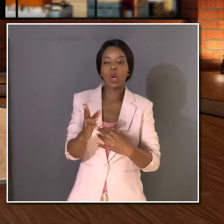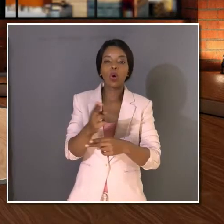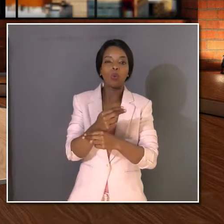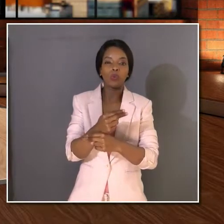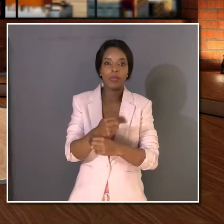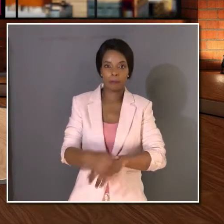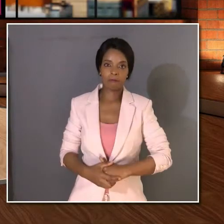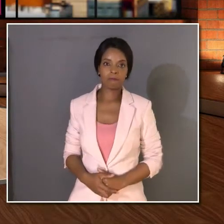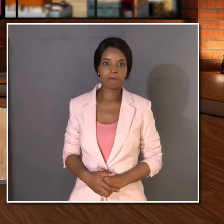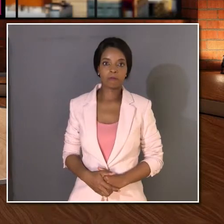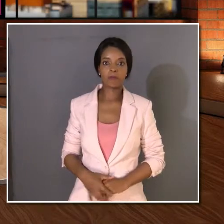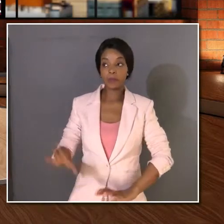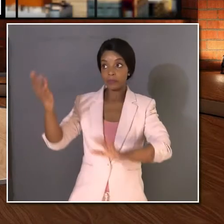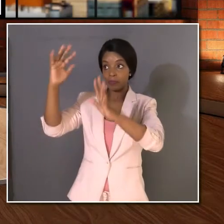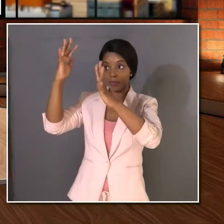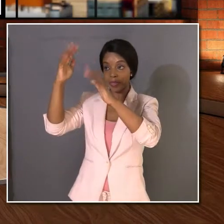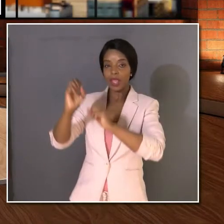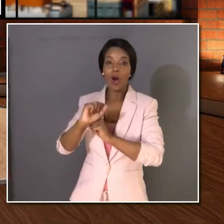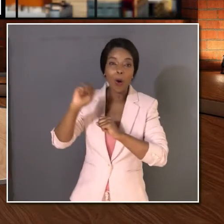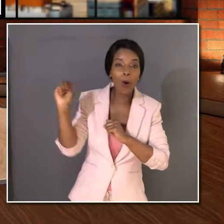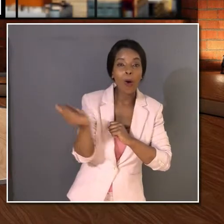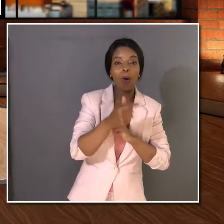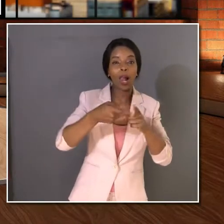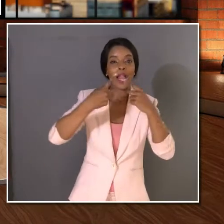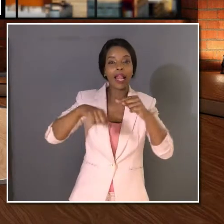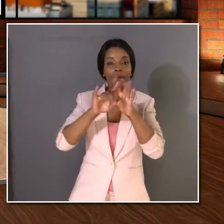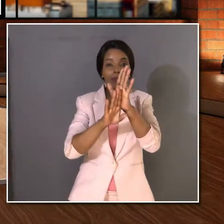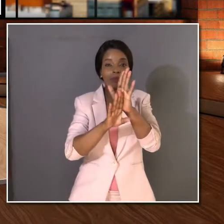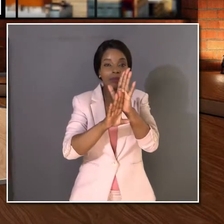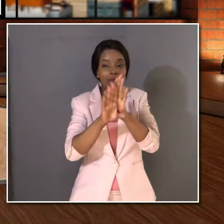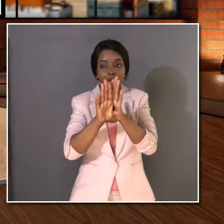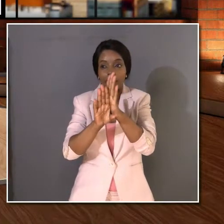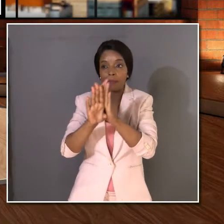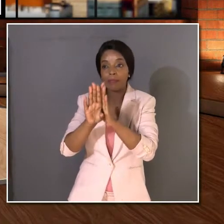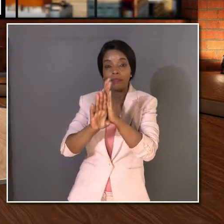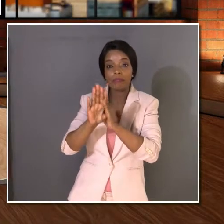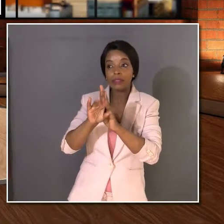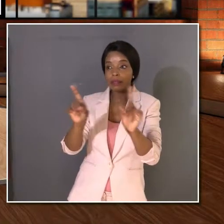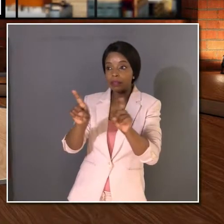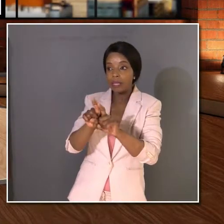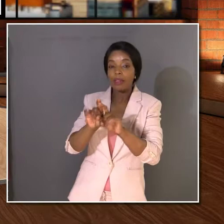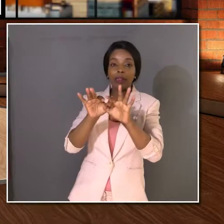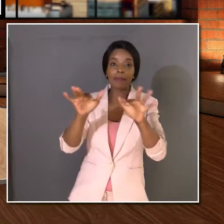Congratulations to all our developmental and seed fund recipients. And now,